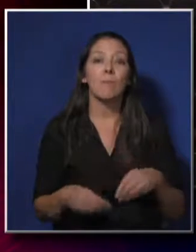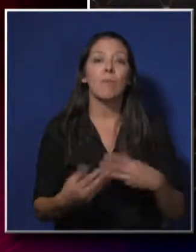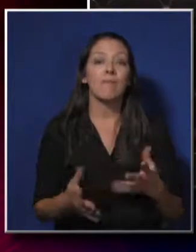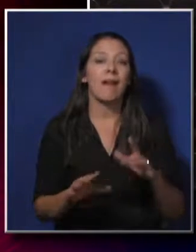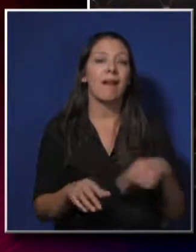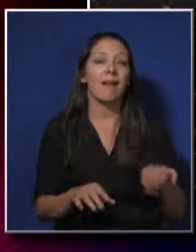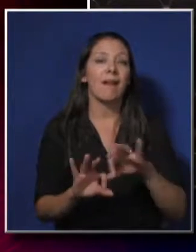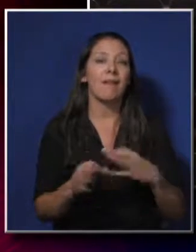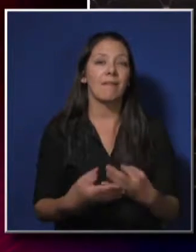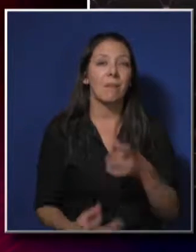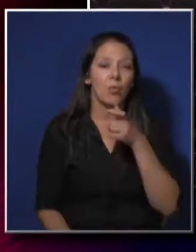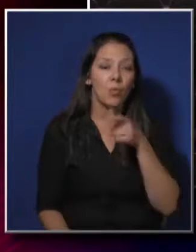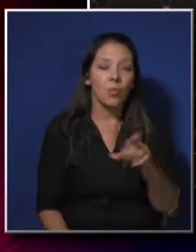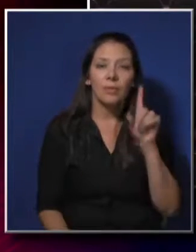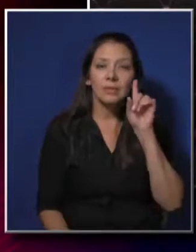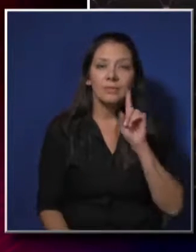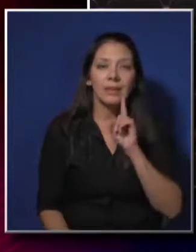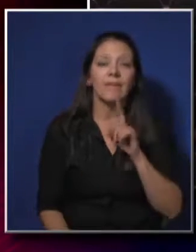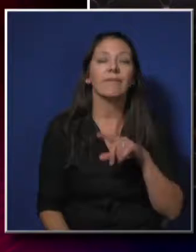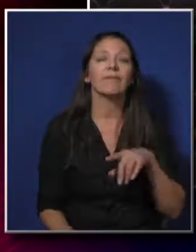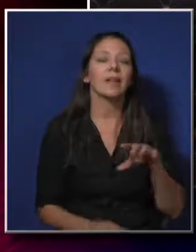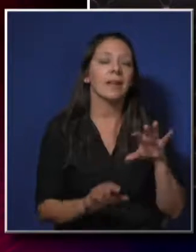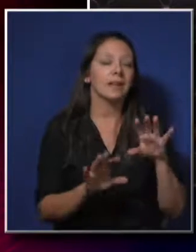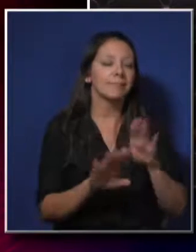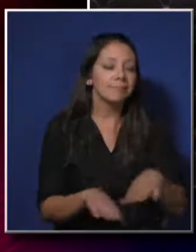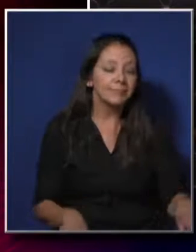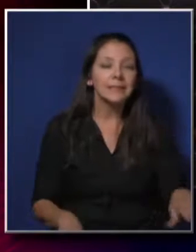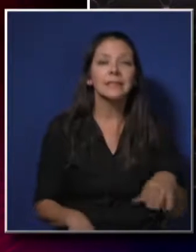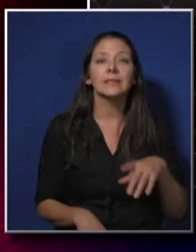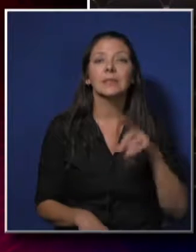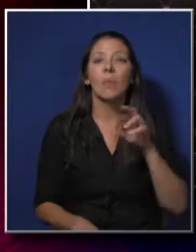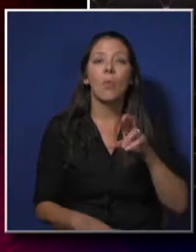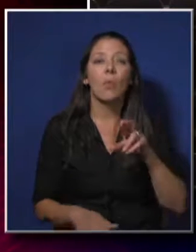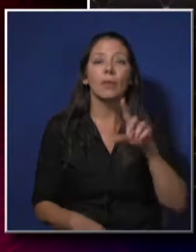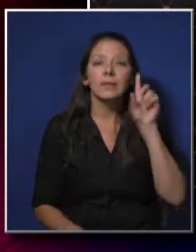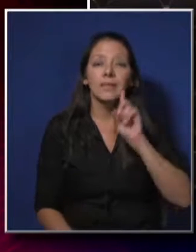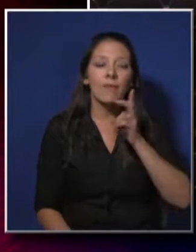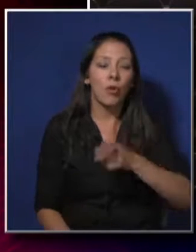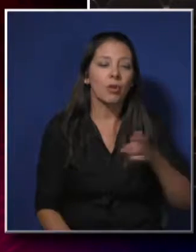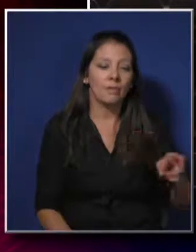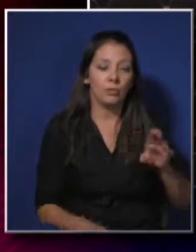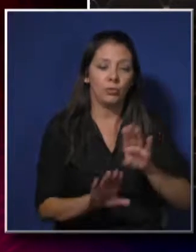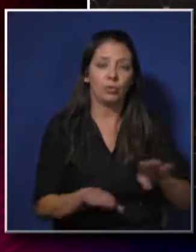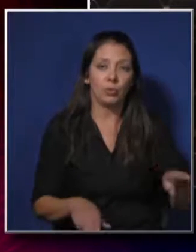families who have deaf, hard of hearing, and deaf-blind children from birth to age 5.